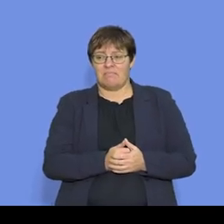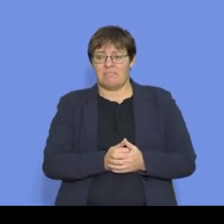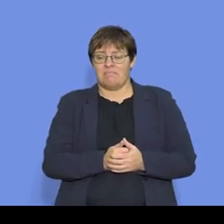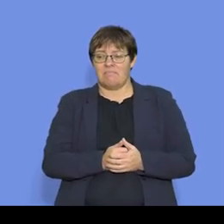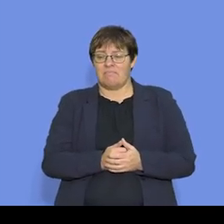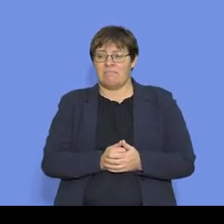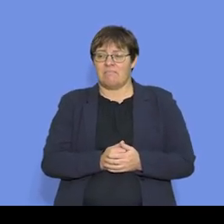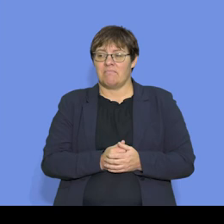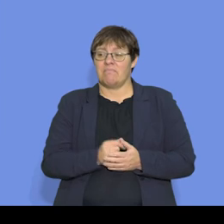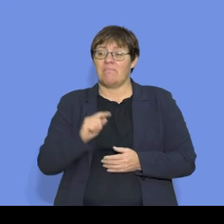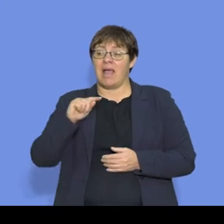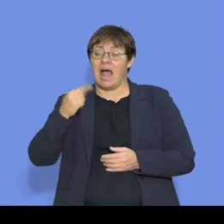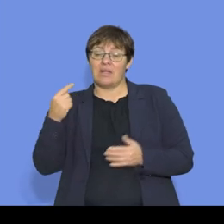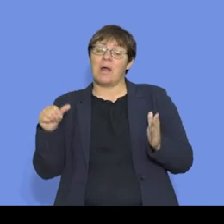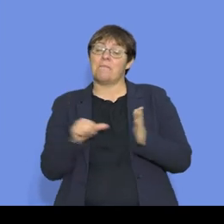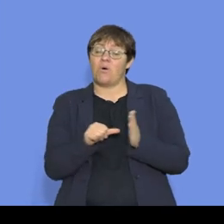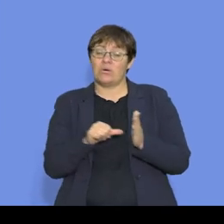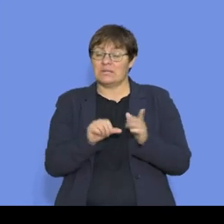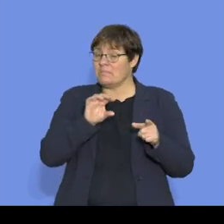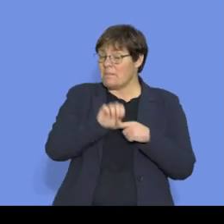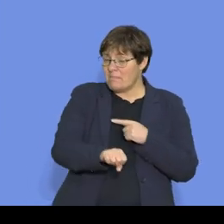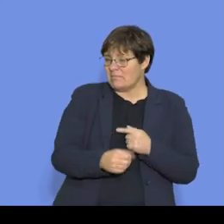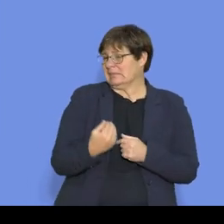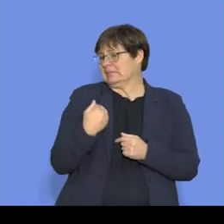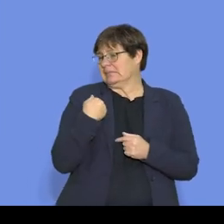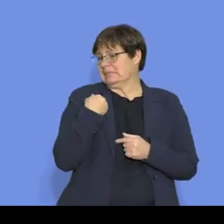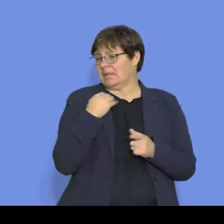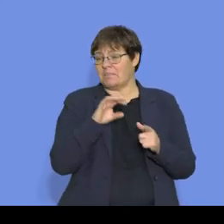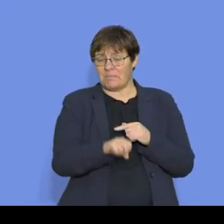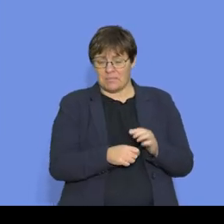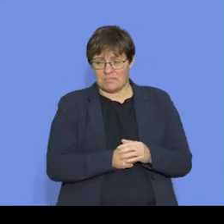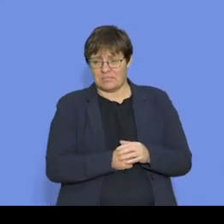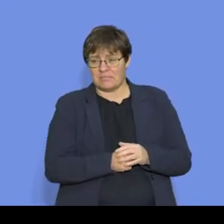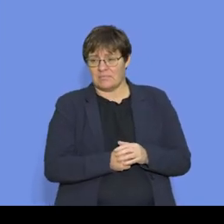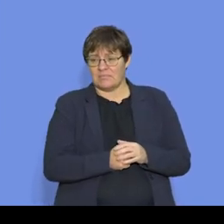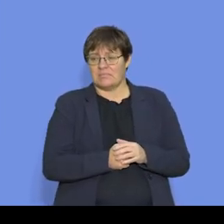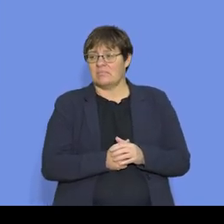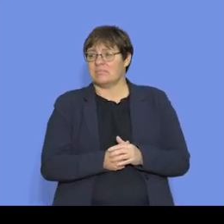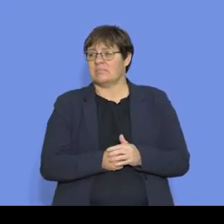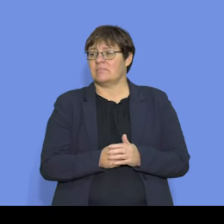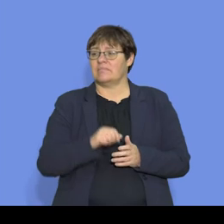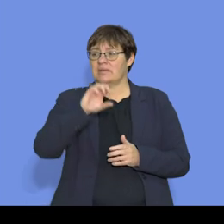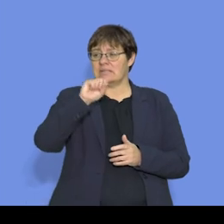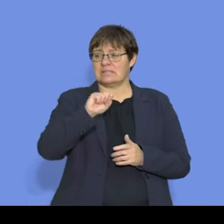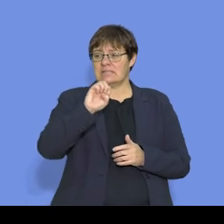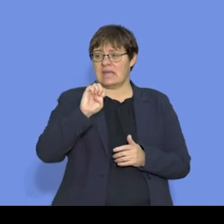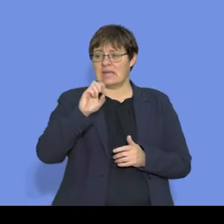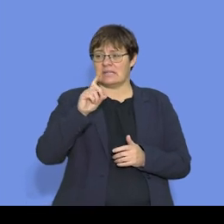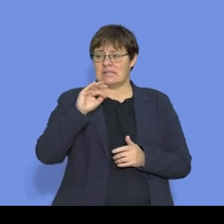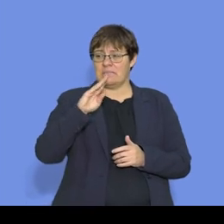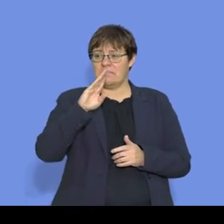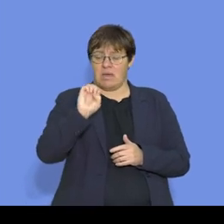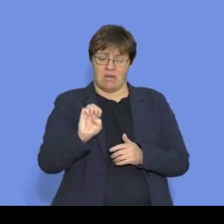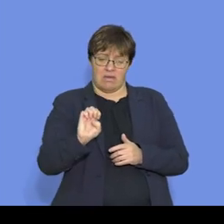Then, another very important discovery, also made recently, is the Sidiba